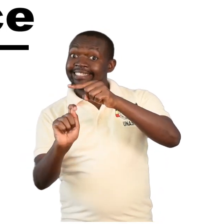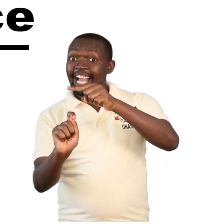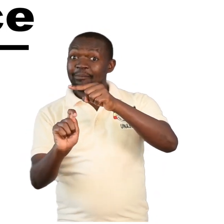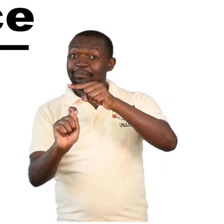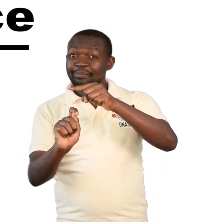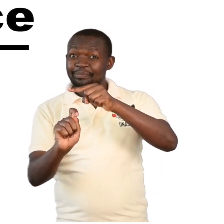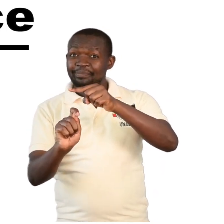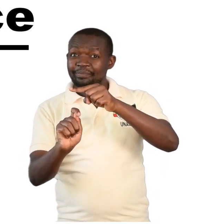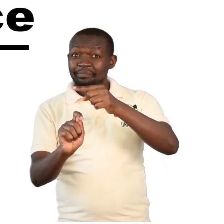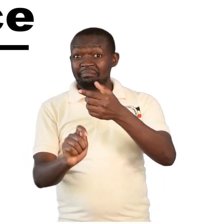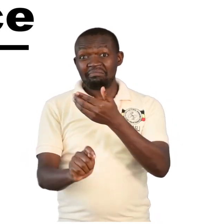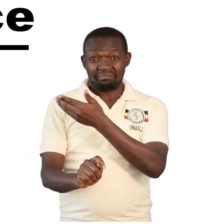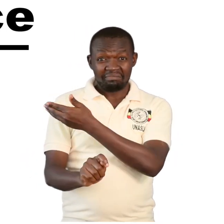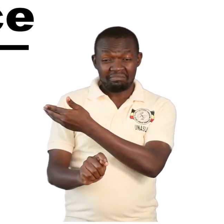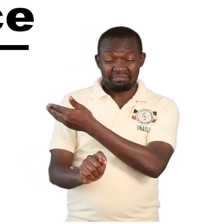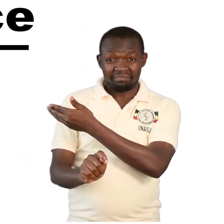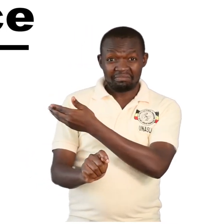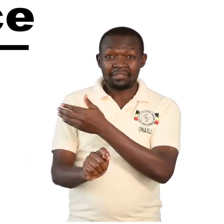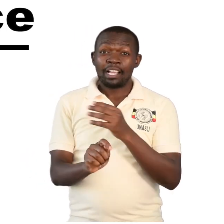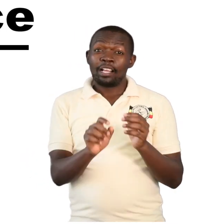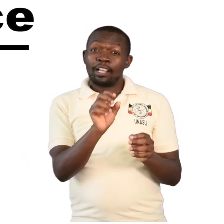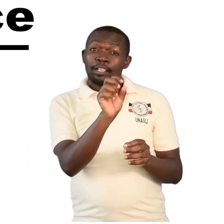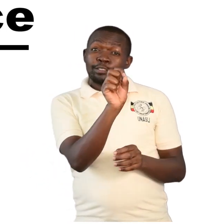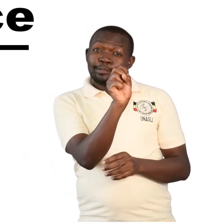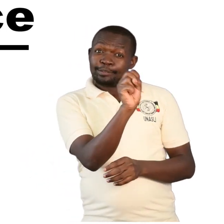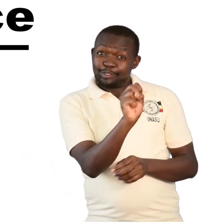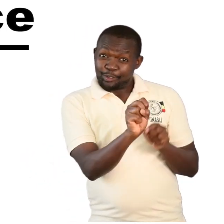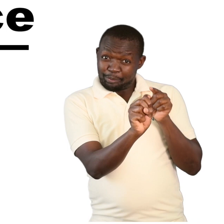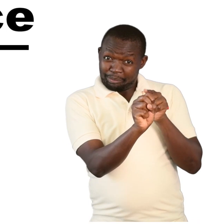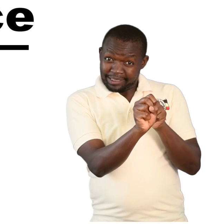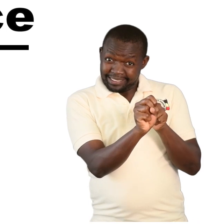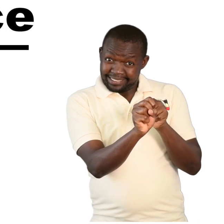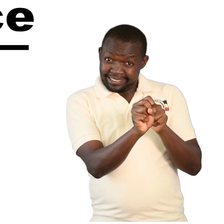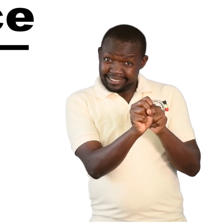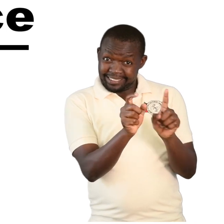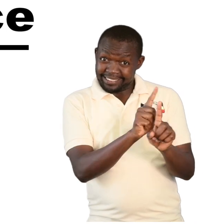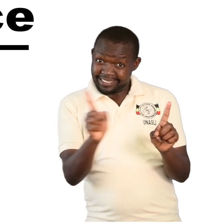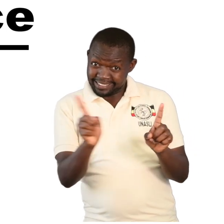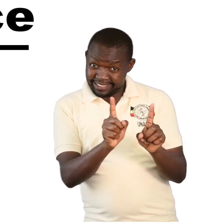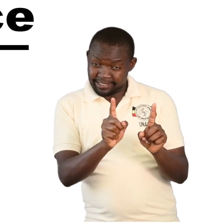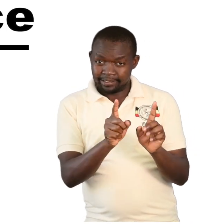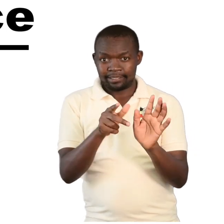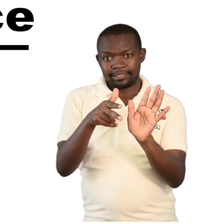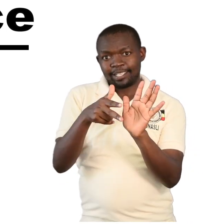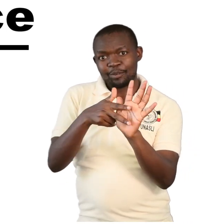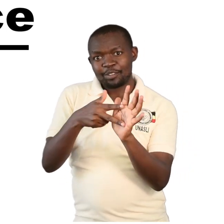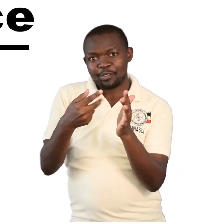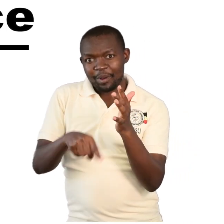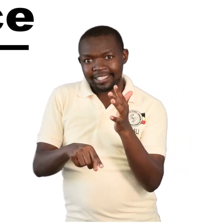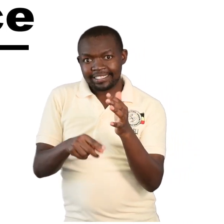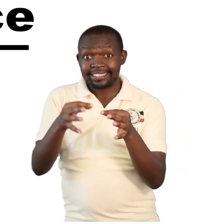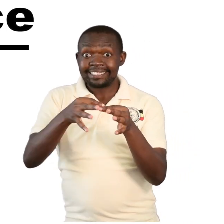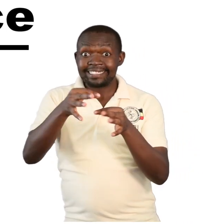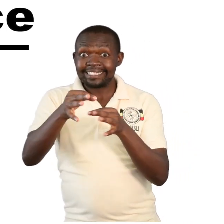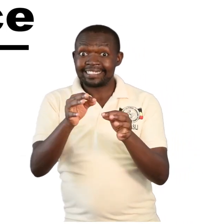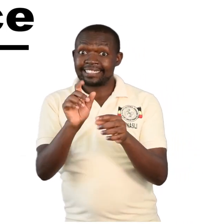Speed is equal to distance over time.